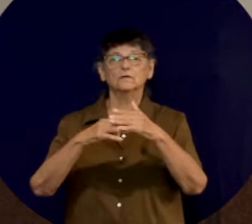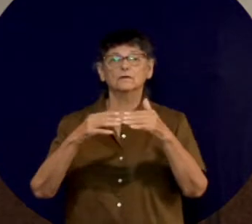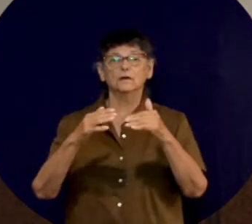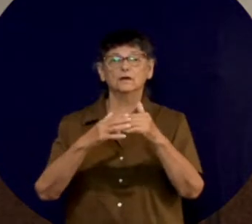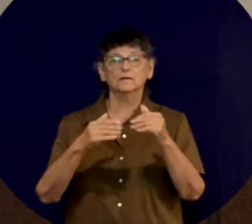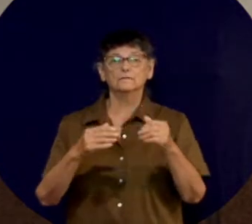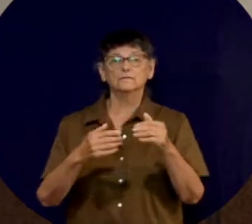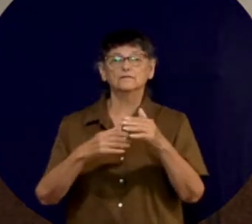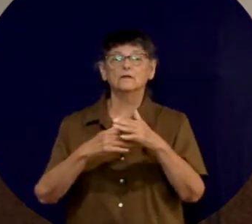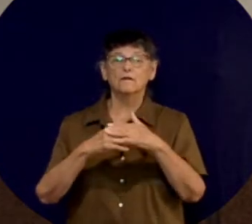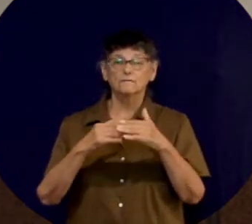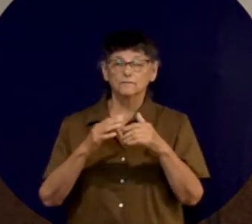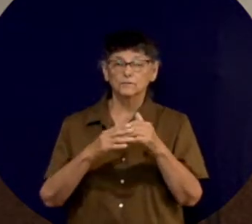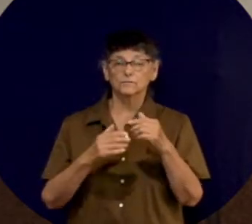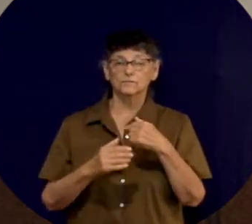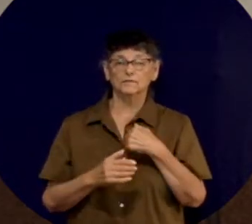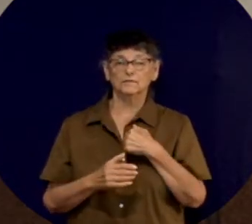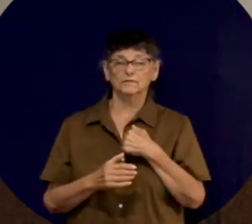Please comfort me